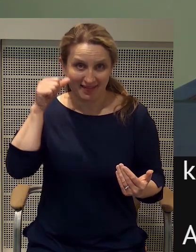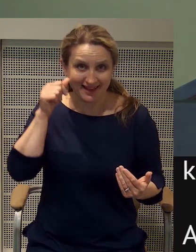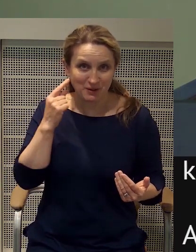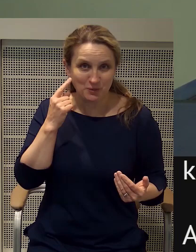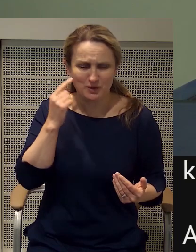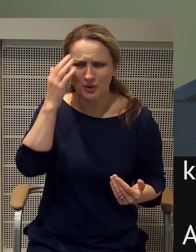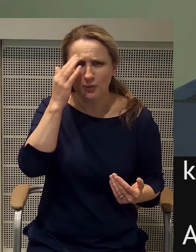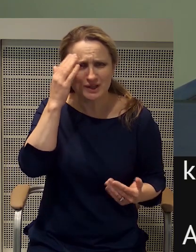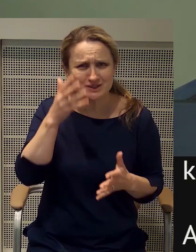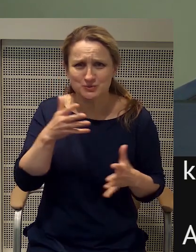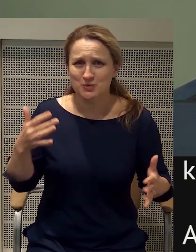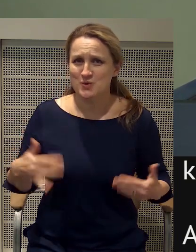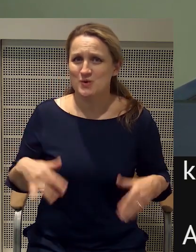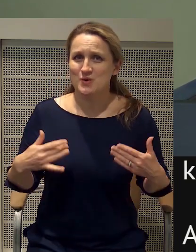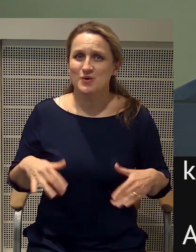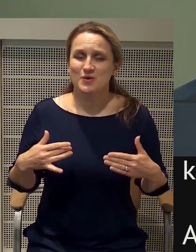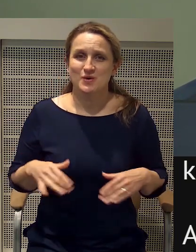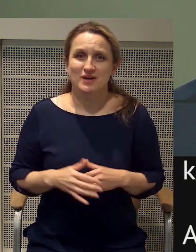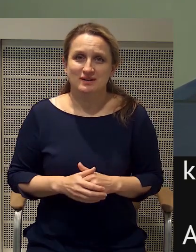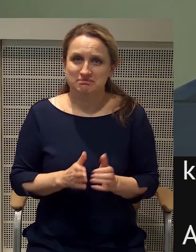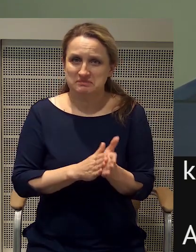a 12-year-old boy